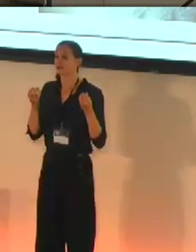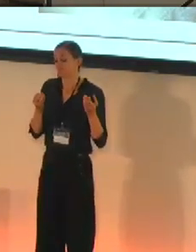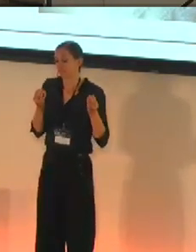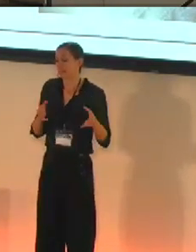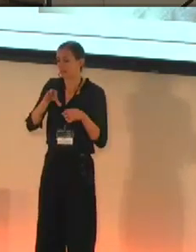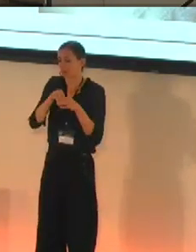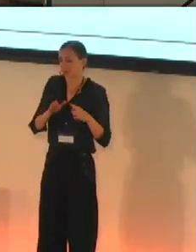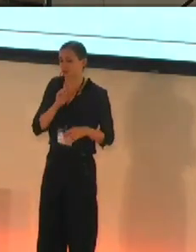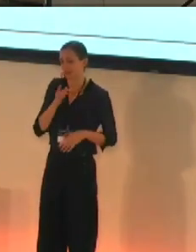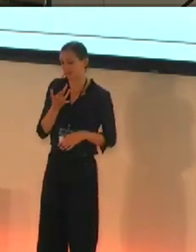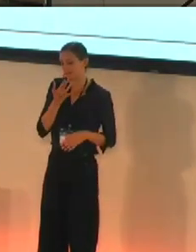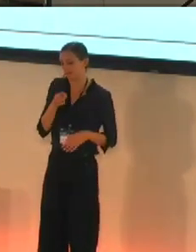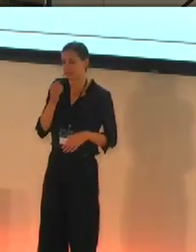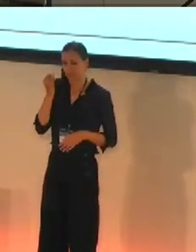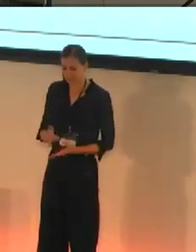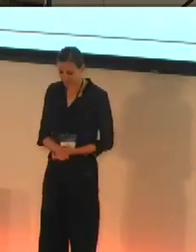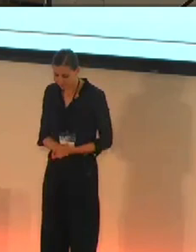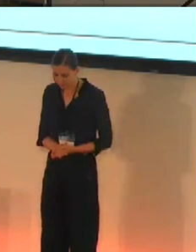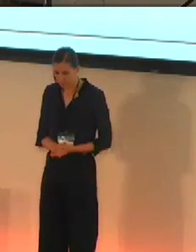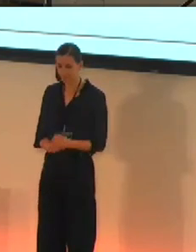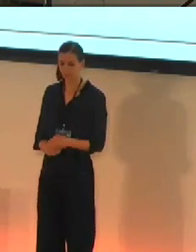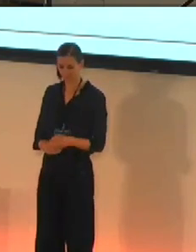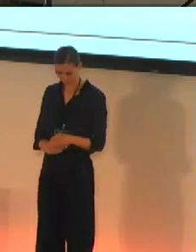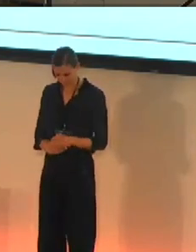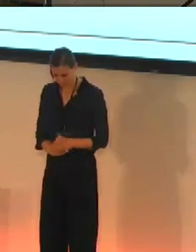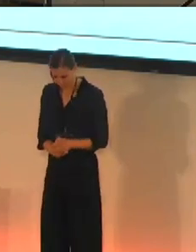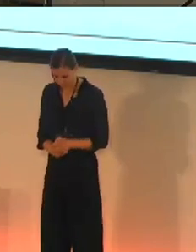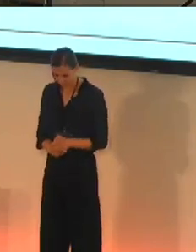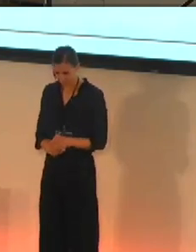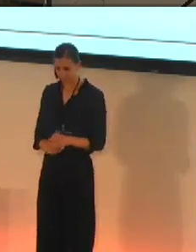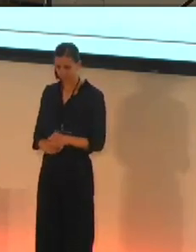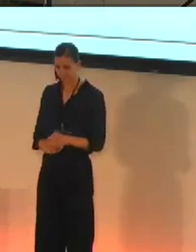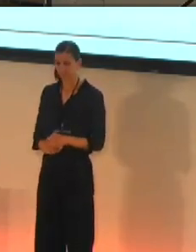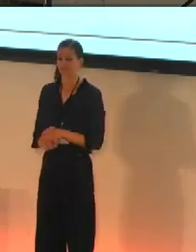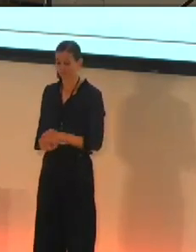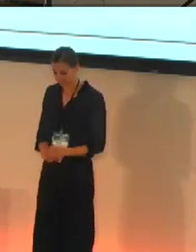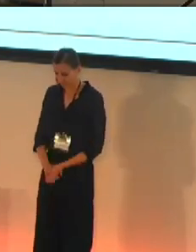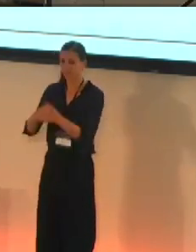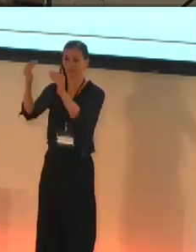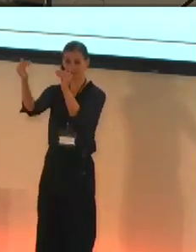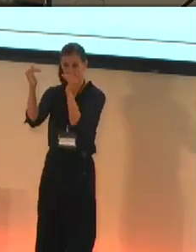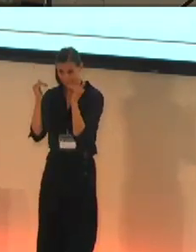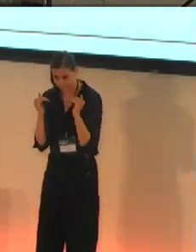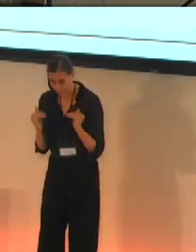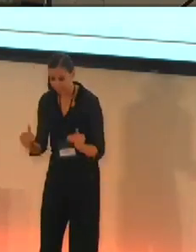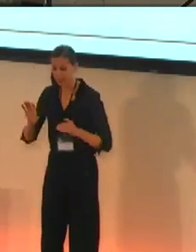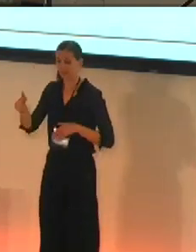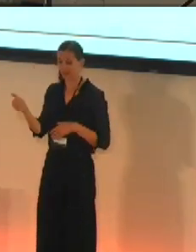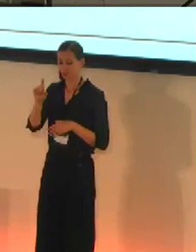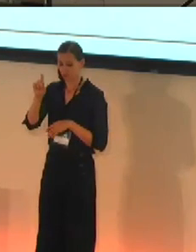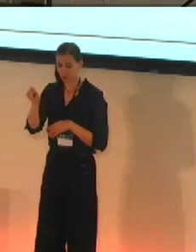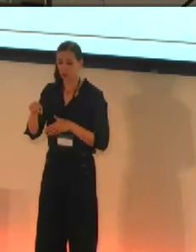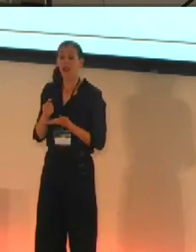idea. Now that leads us actually into another question. Taking this a step further, some of our participants, a small